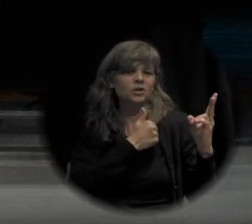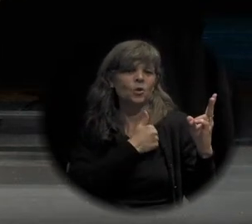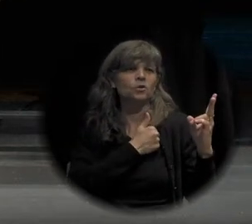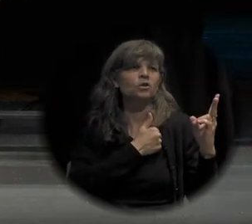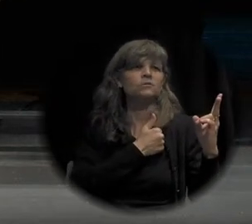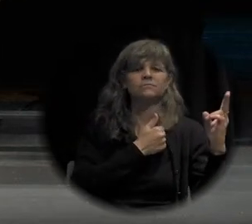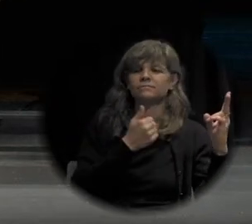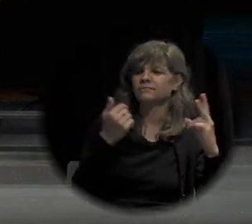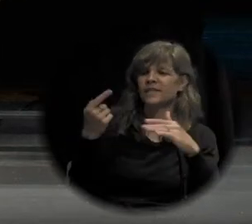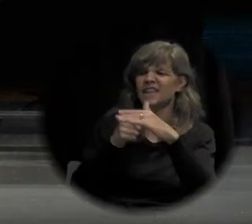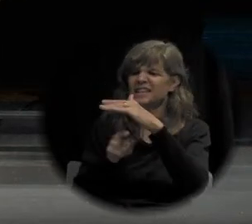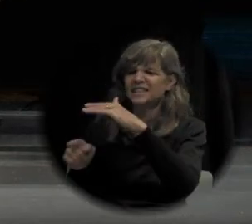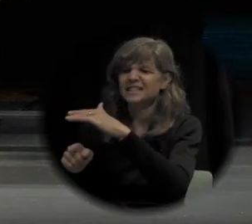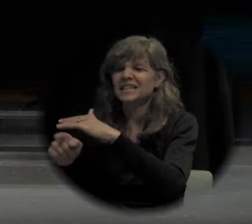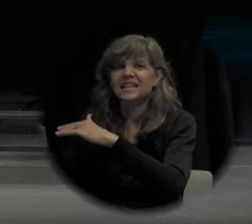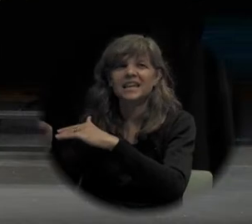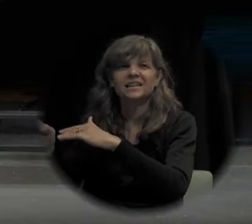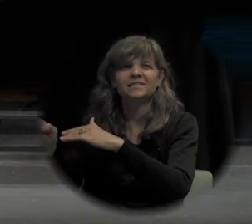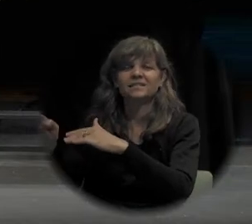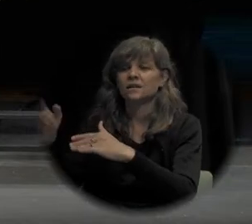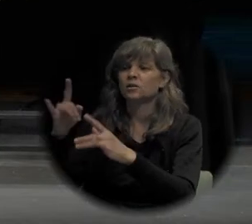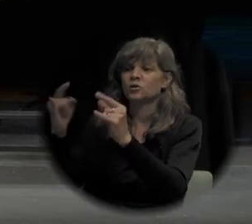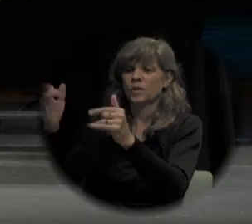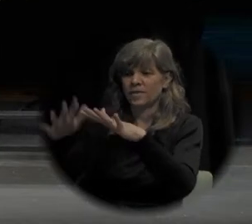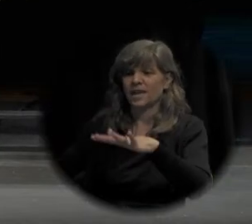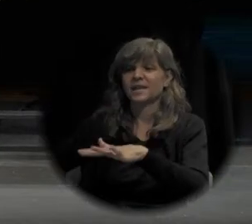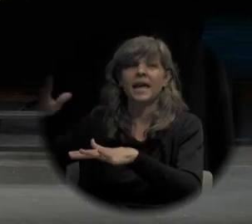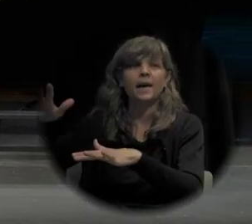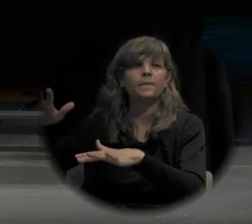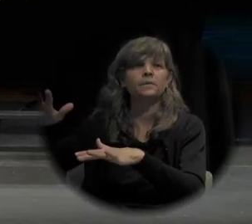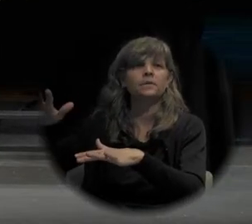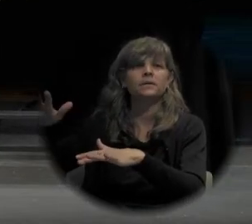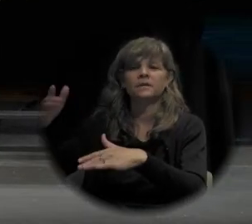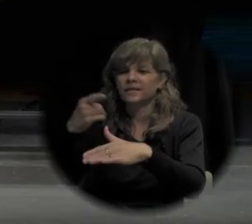without anybody waking up and nobody noticing, and by the way, where were the guards anyway?